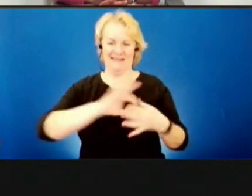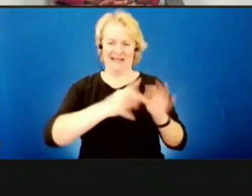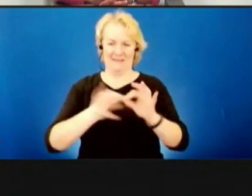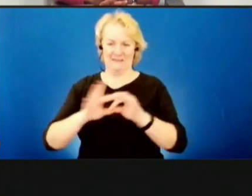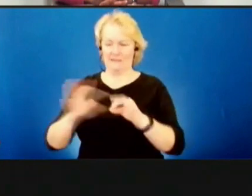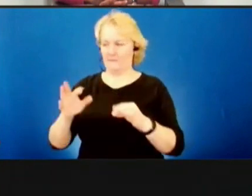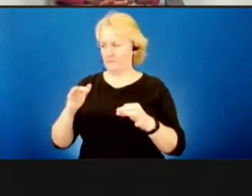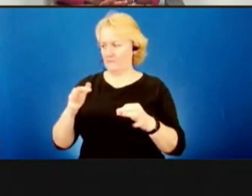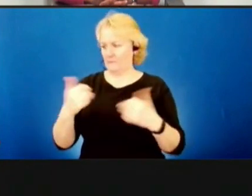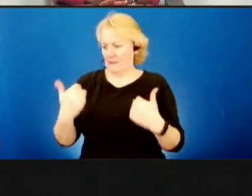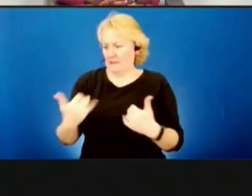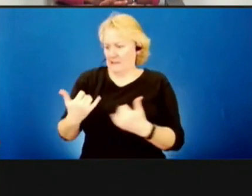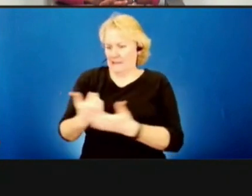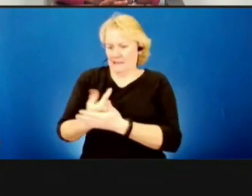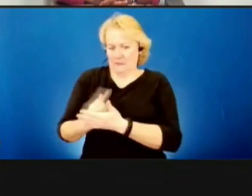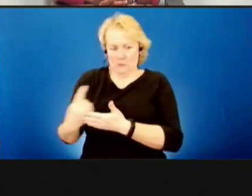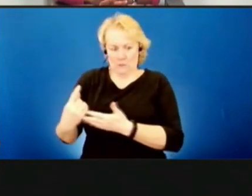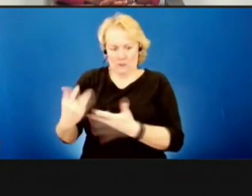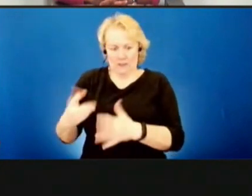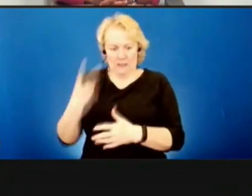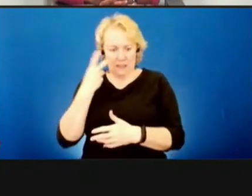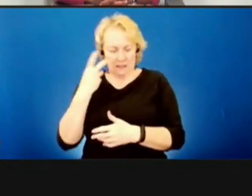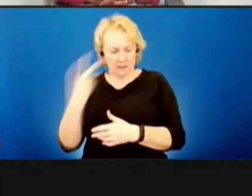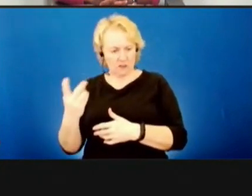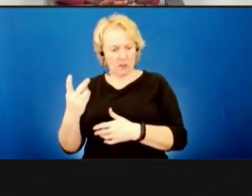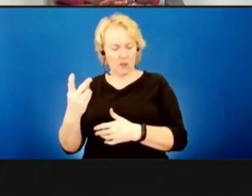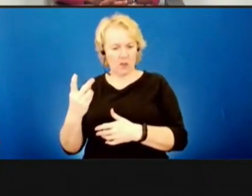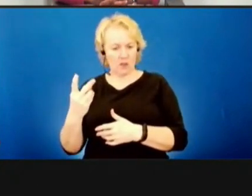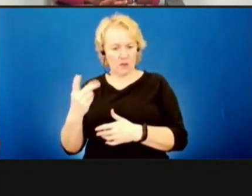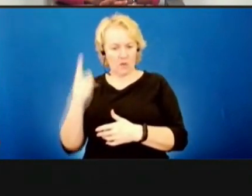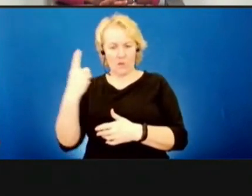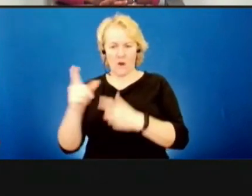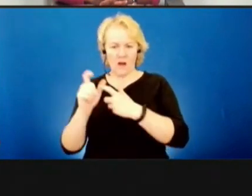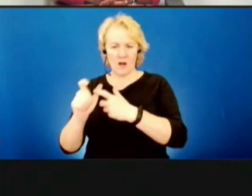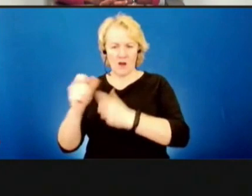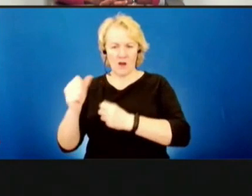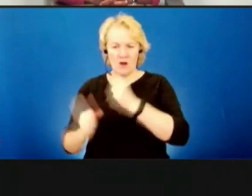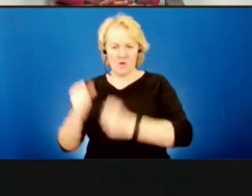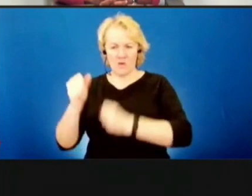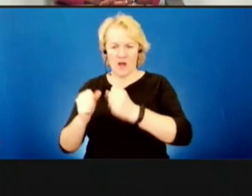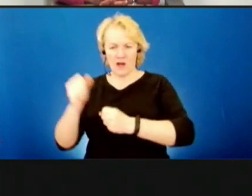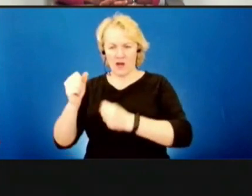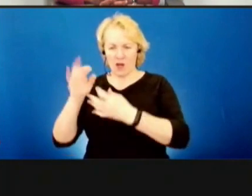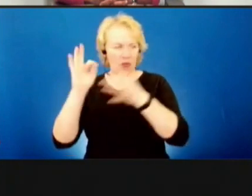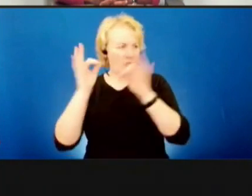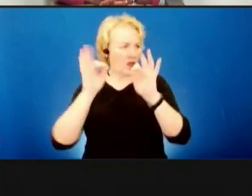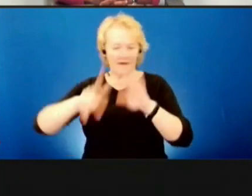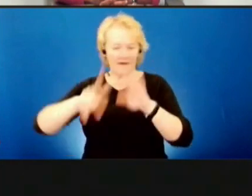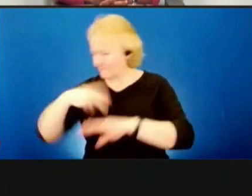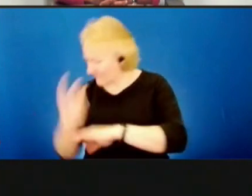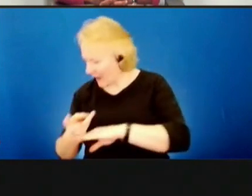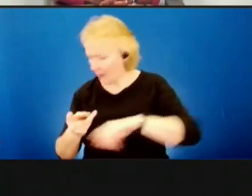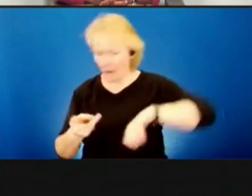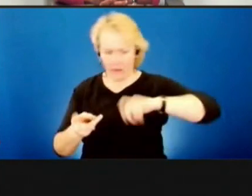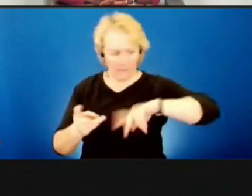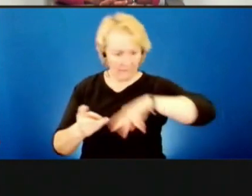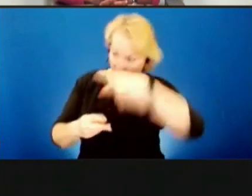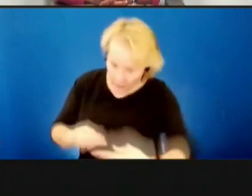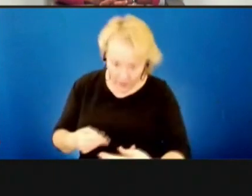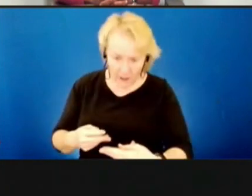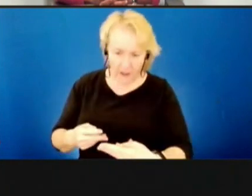we saw a time when a runner got distracted, fell, caused another runner to fall,